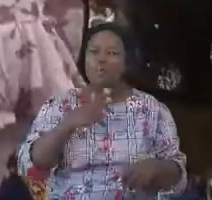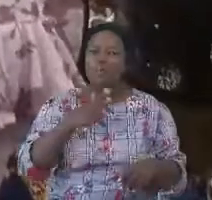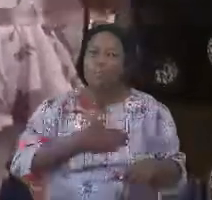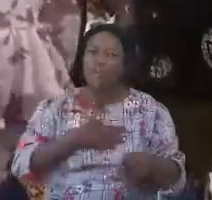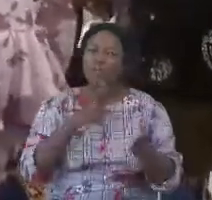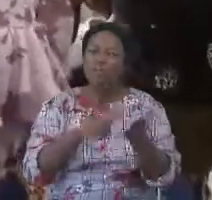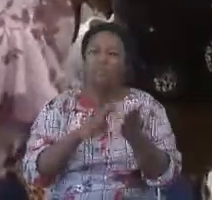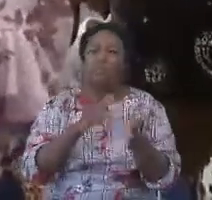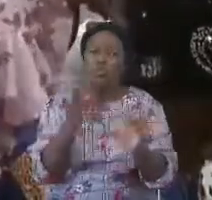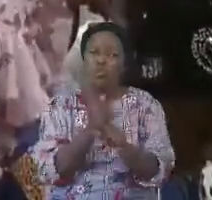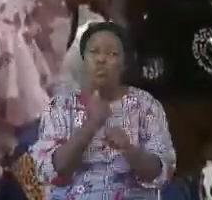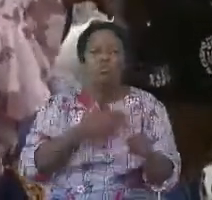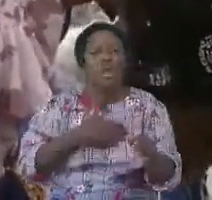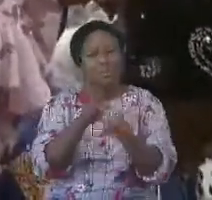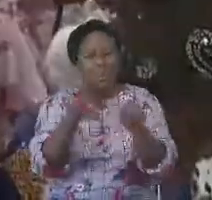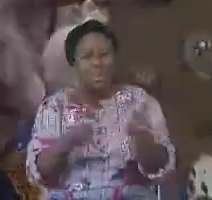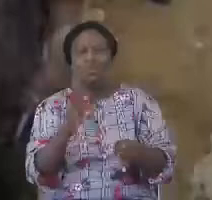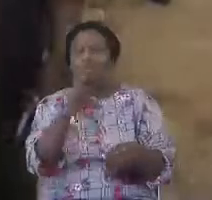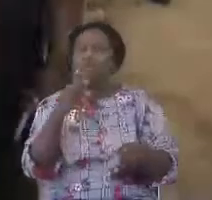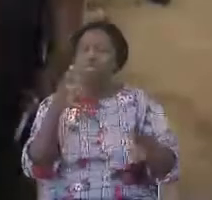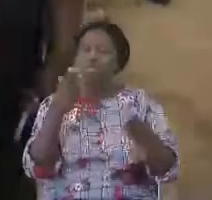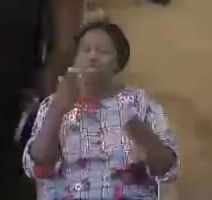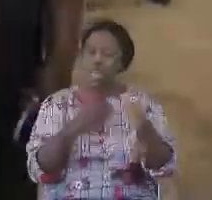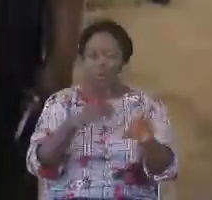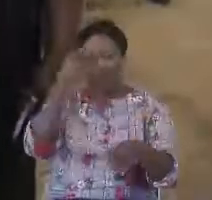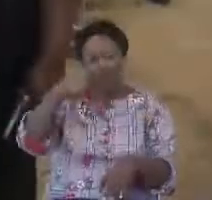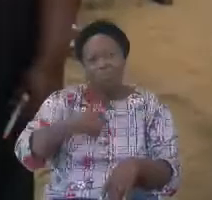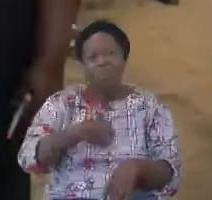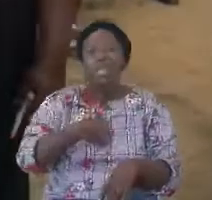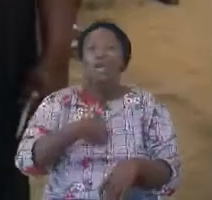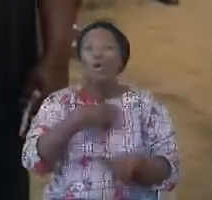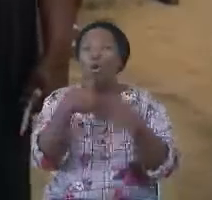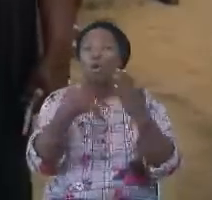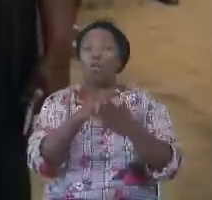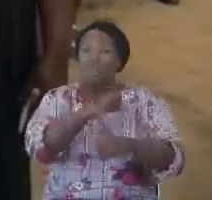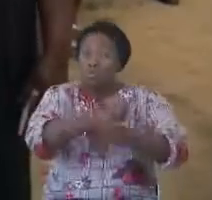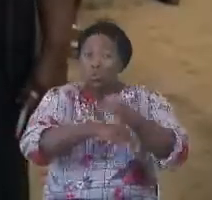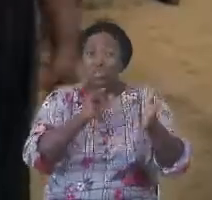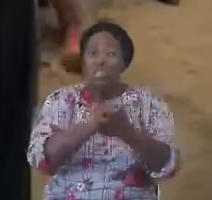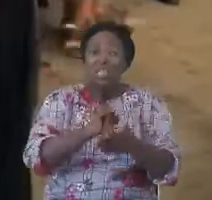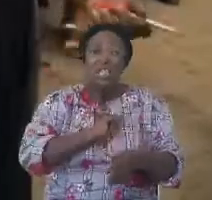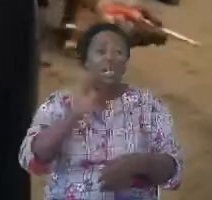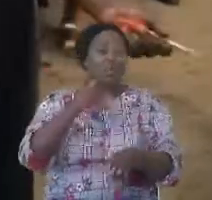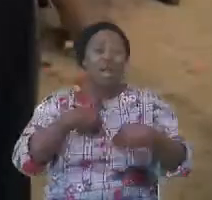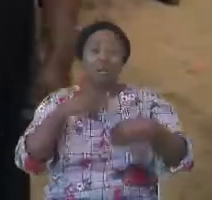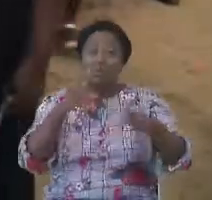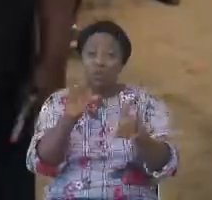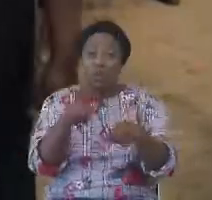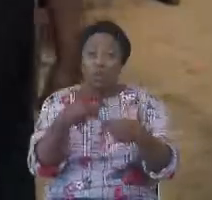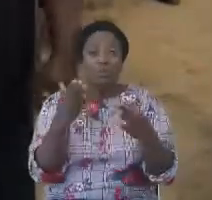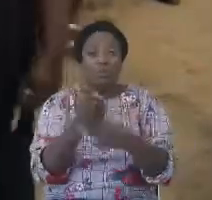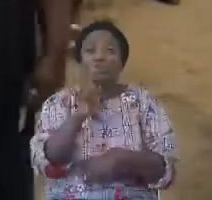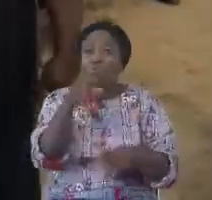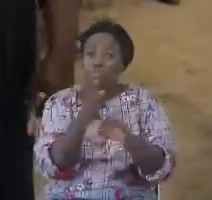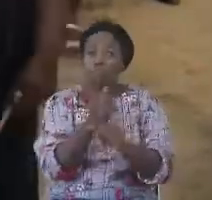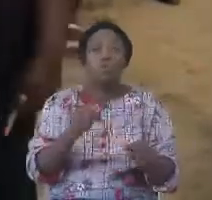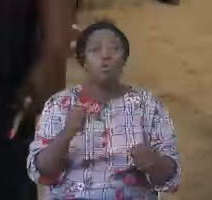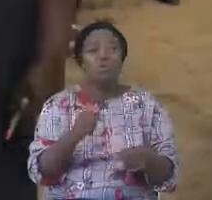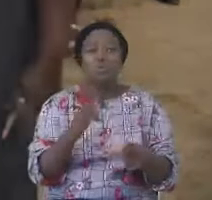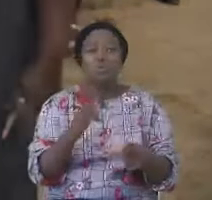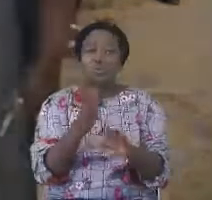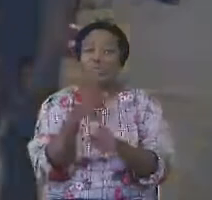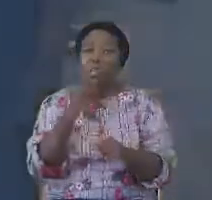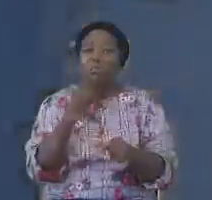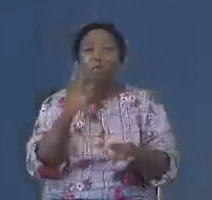accept that forgive me lord you're my substitute you died for me that might bring me